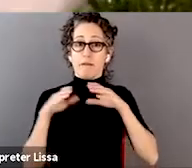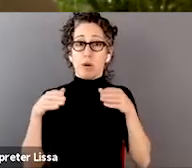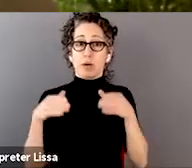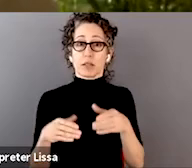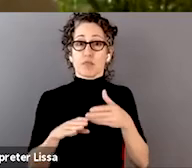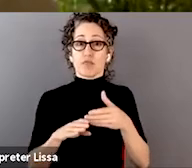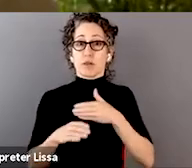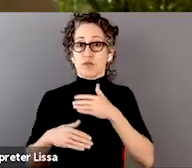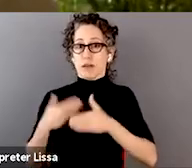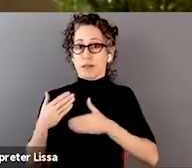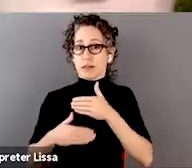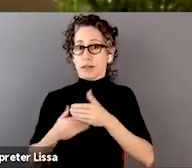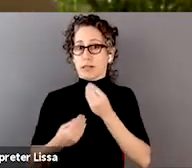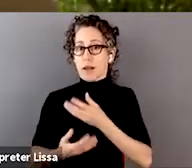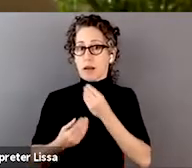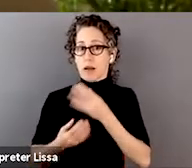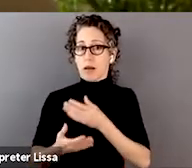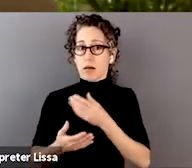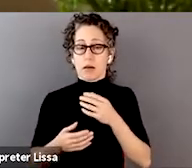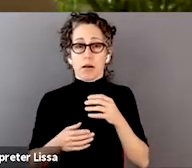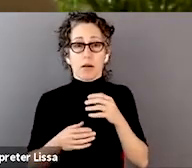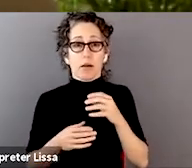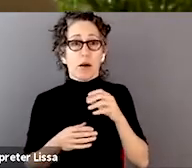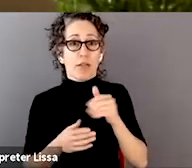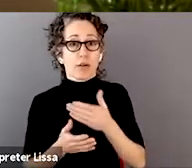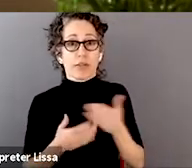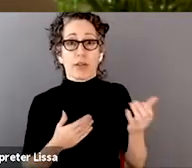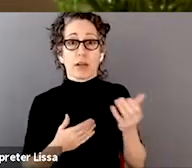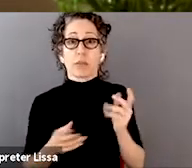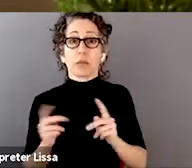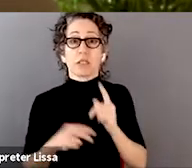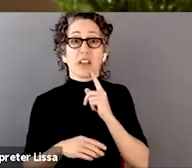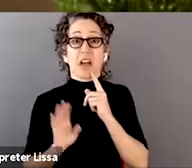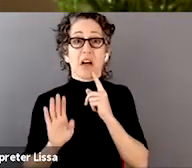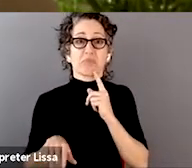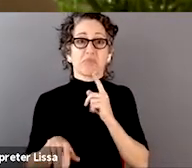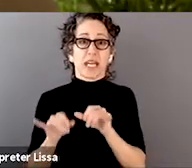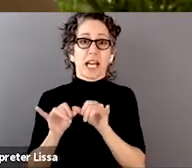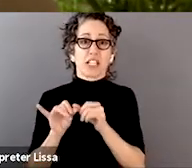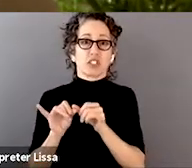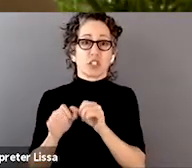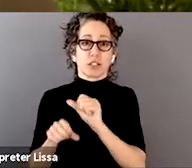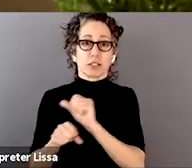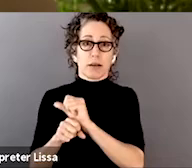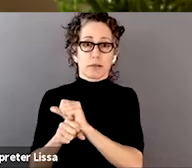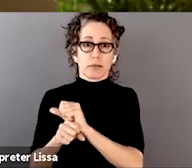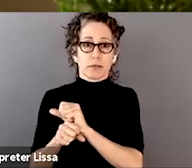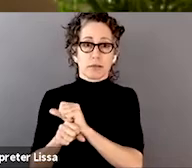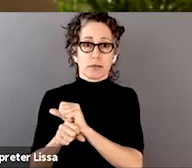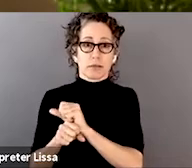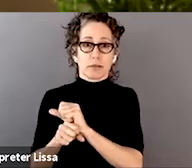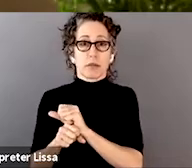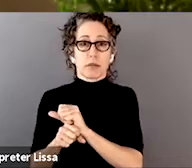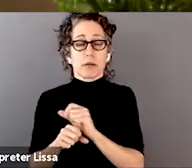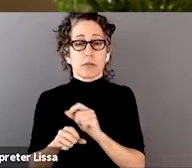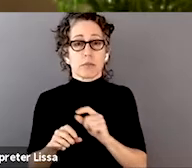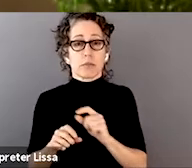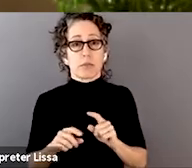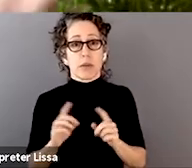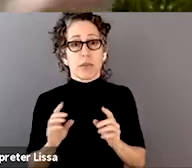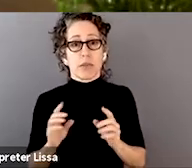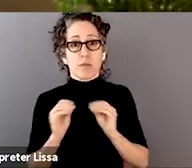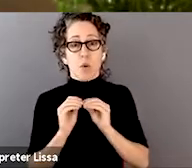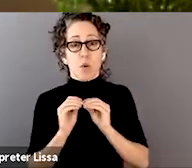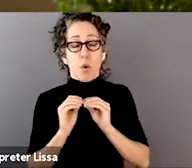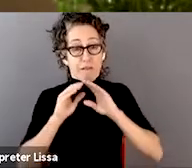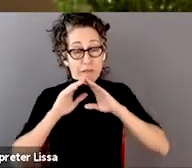or all of these aspects as it's an engineering task, right? But I think the more effort and, diligence we can apply